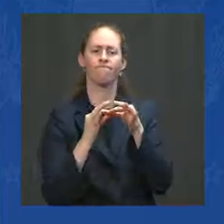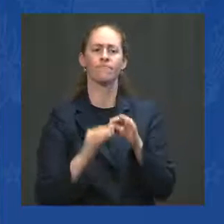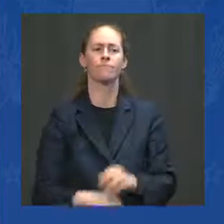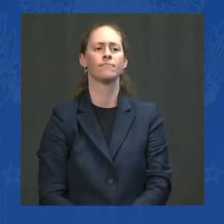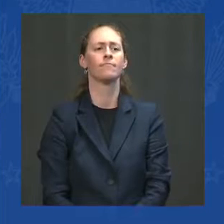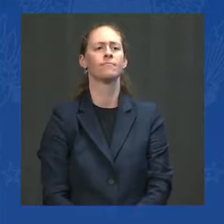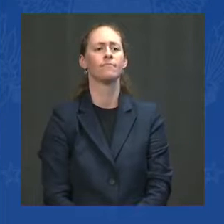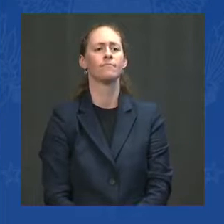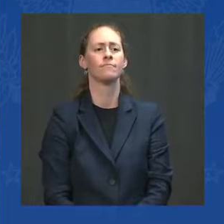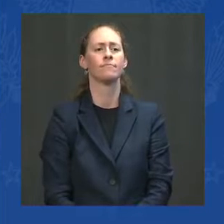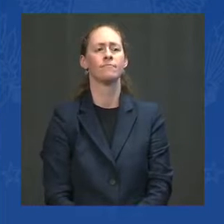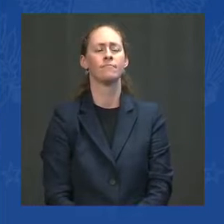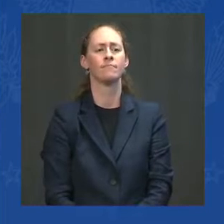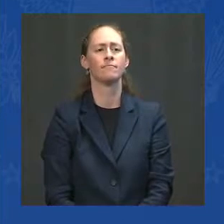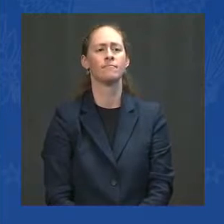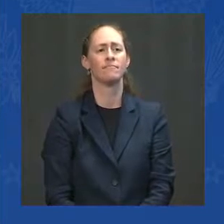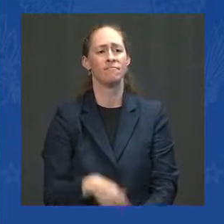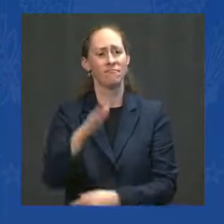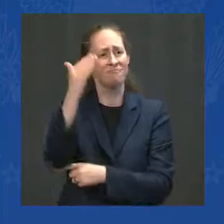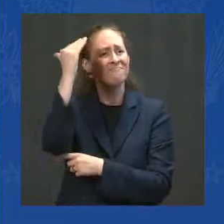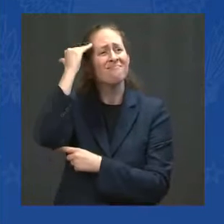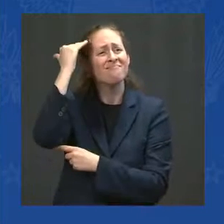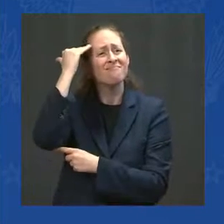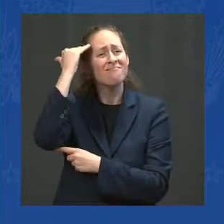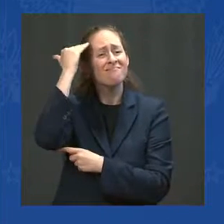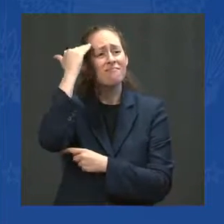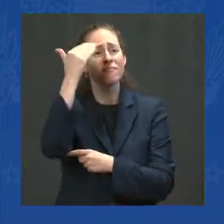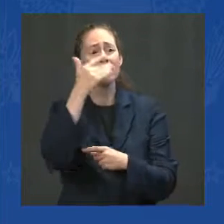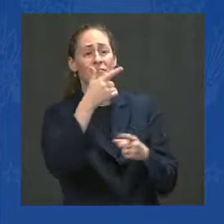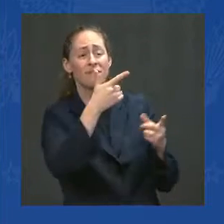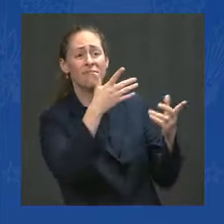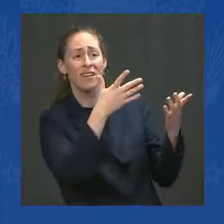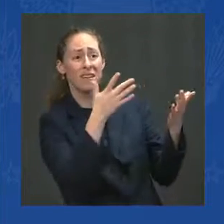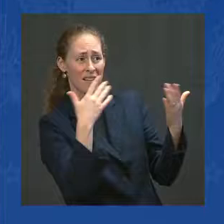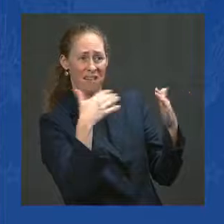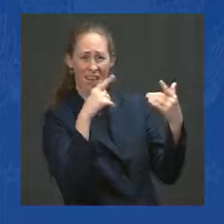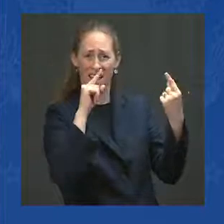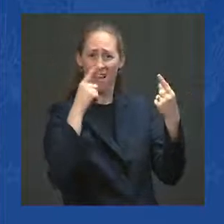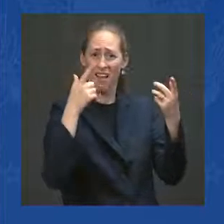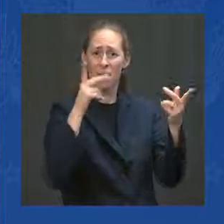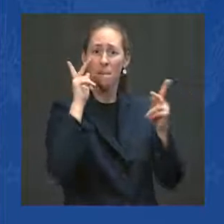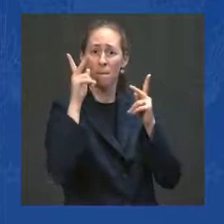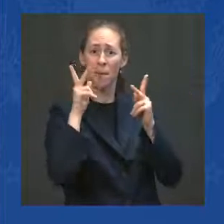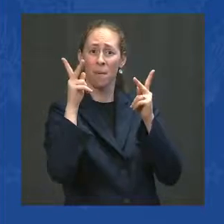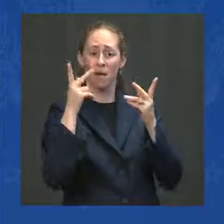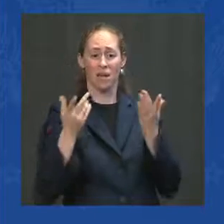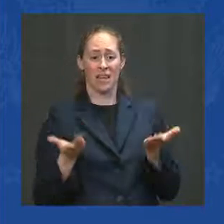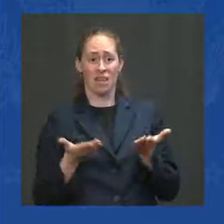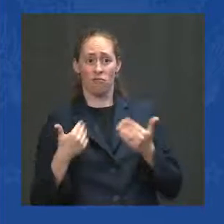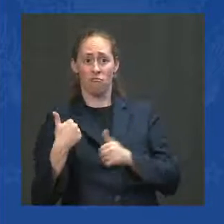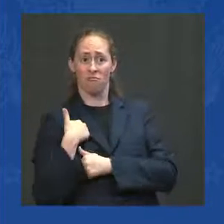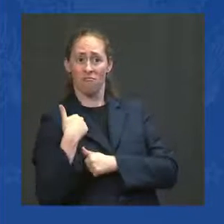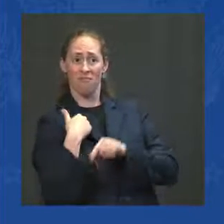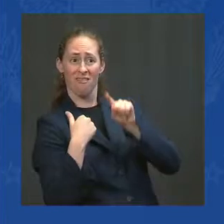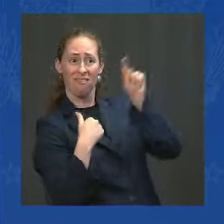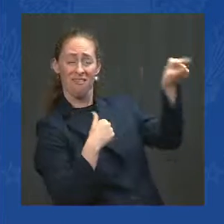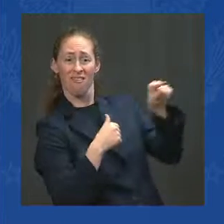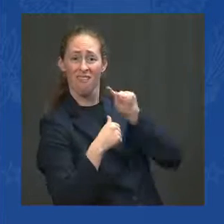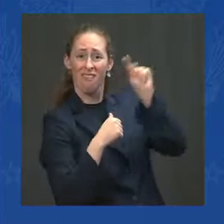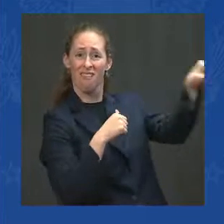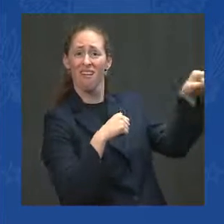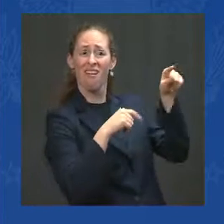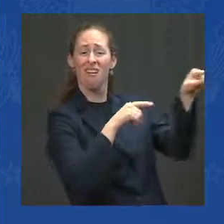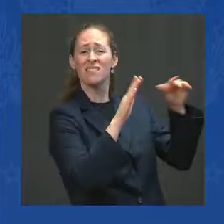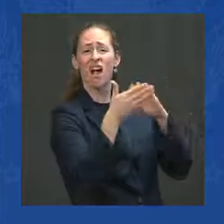death and injury, thousands of American personnel. They've got to fight for themselves, fight for